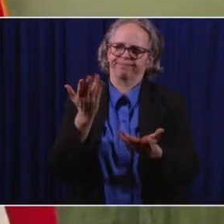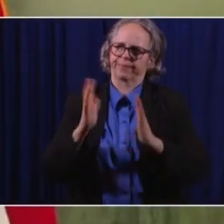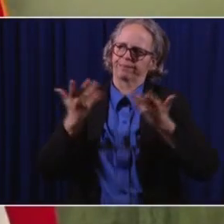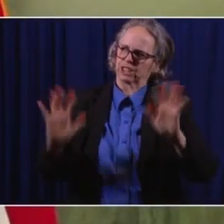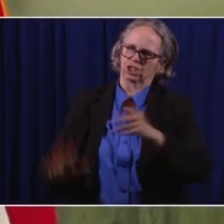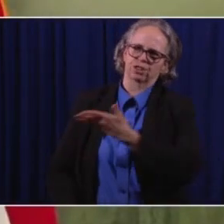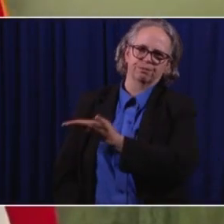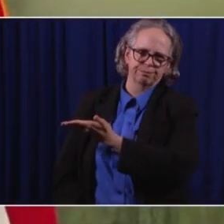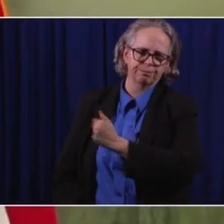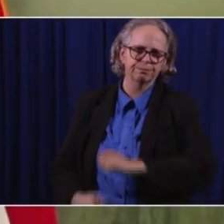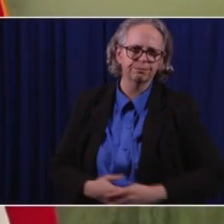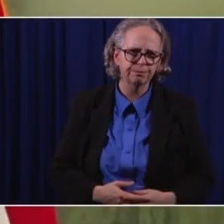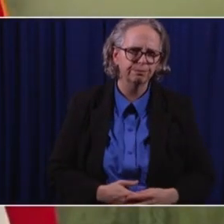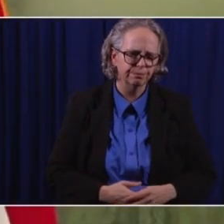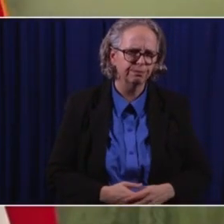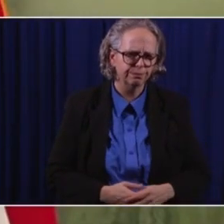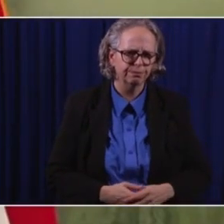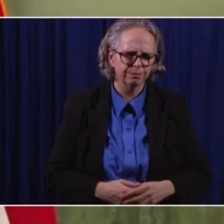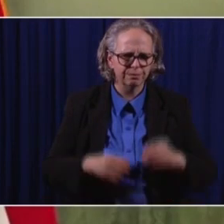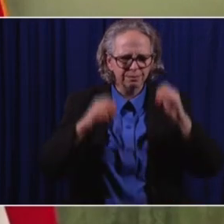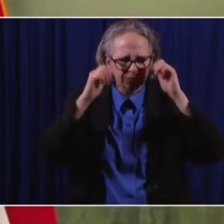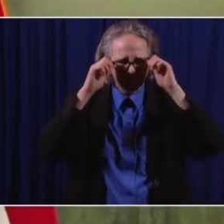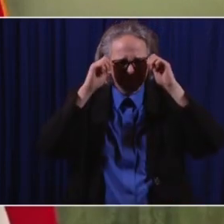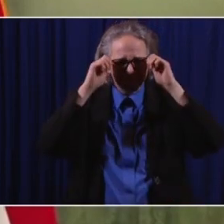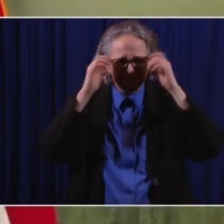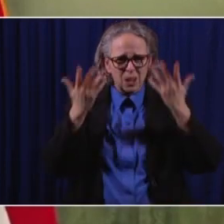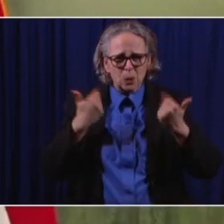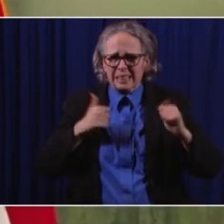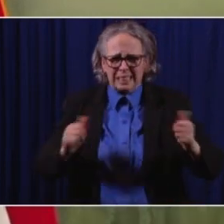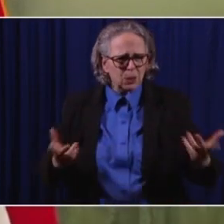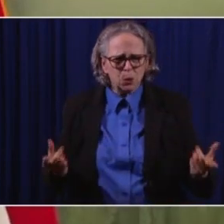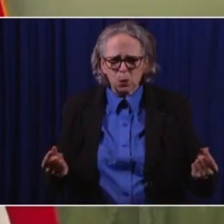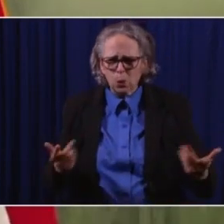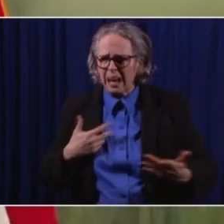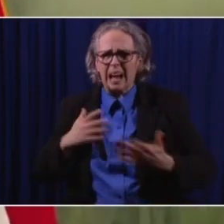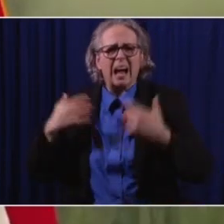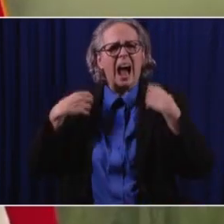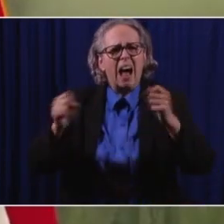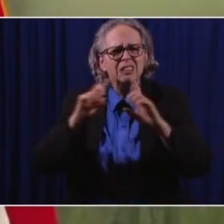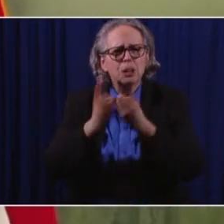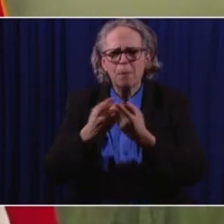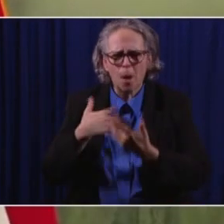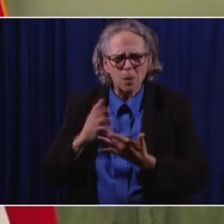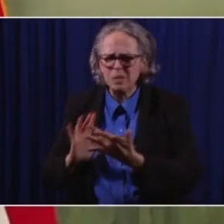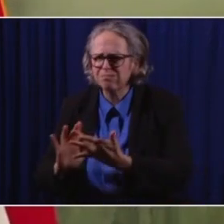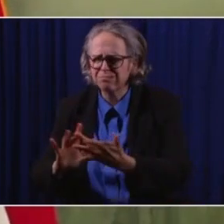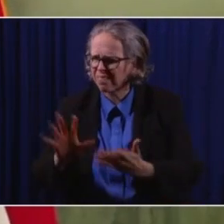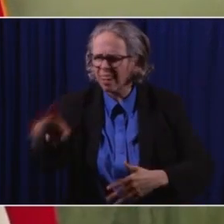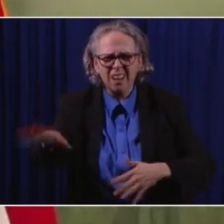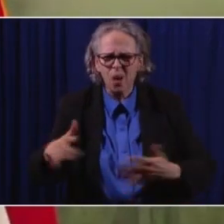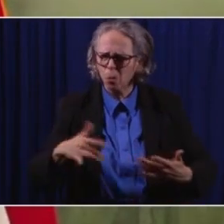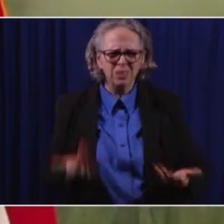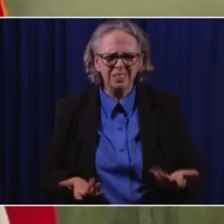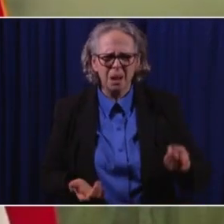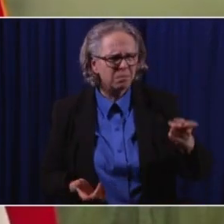Again, as we talk to public health departments, what they tell us when they try to drill down on the causes of this